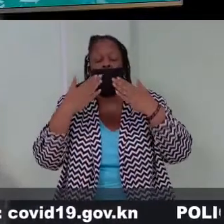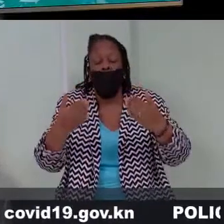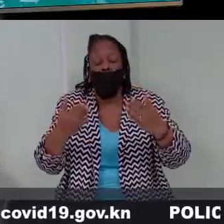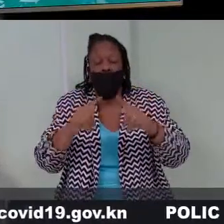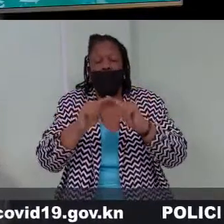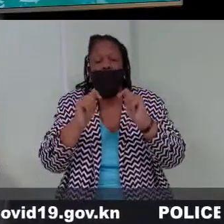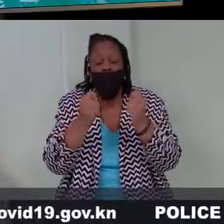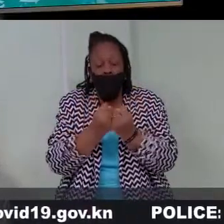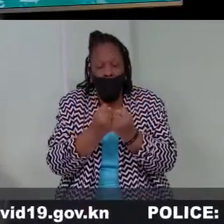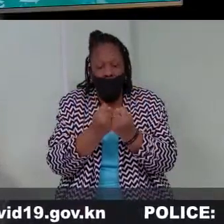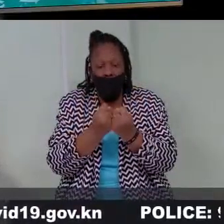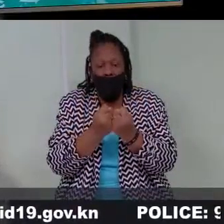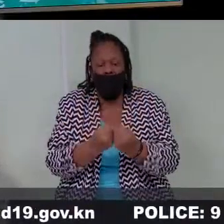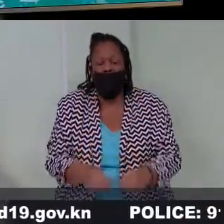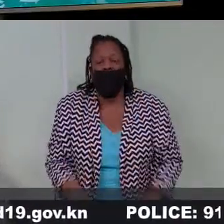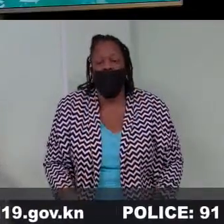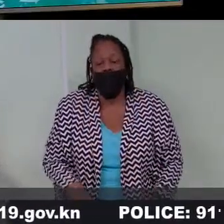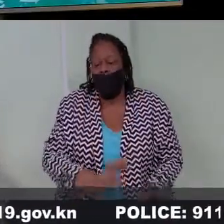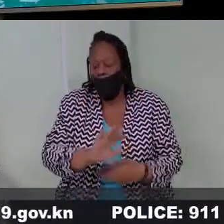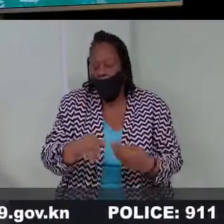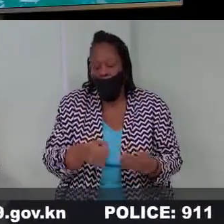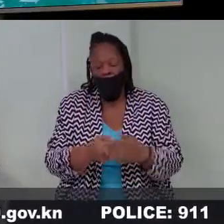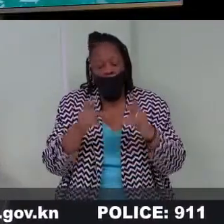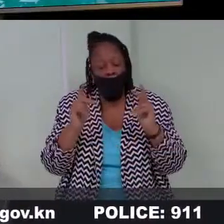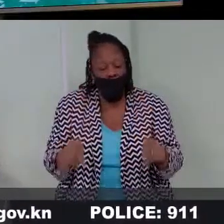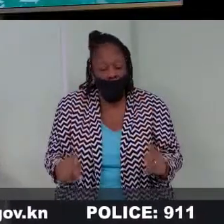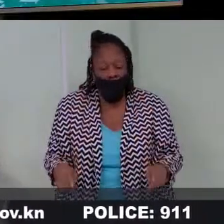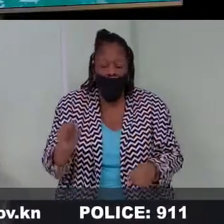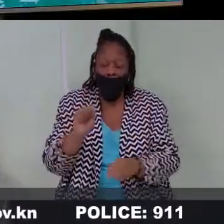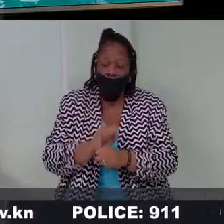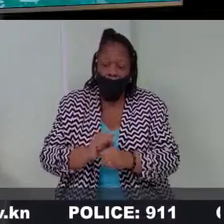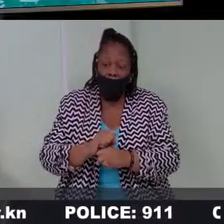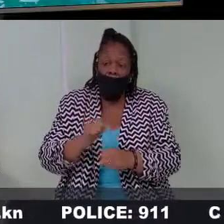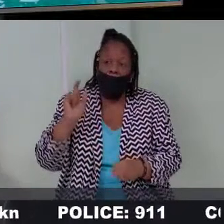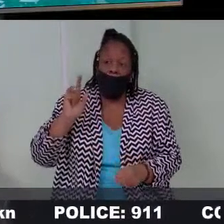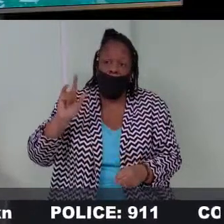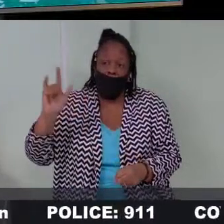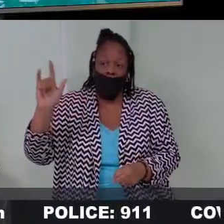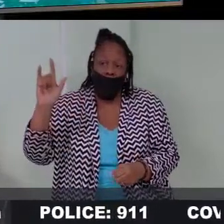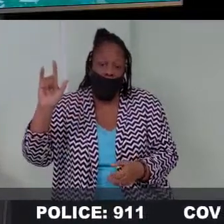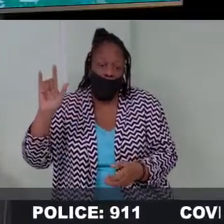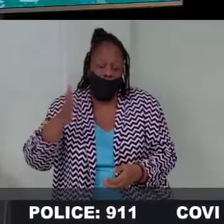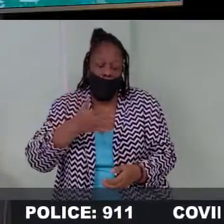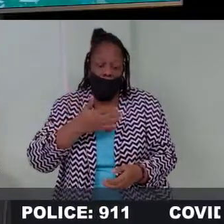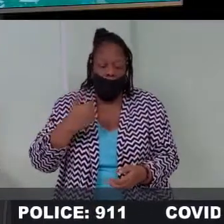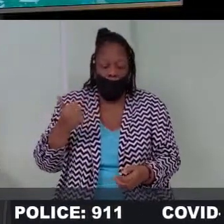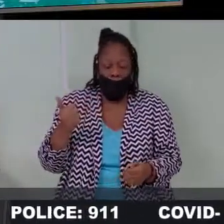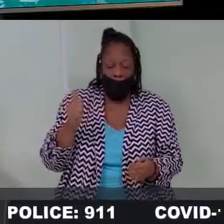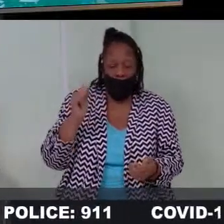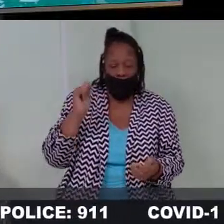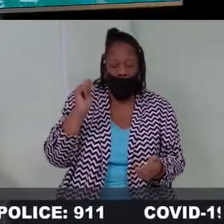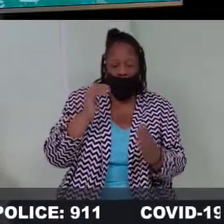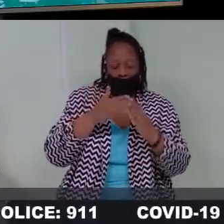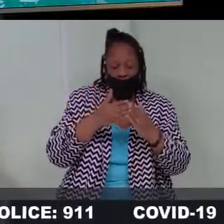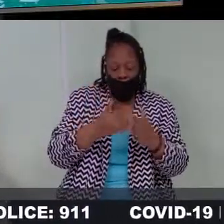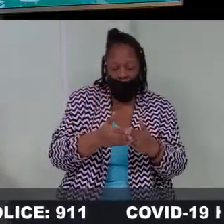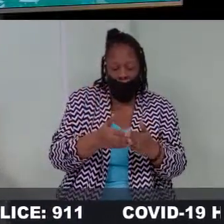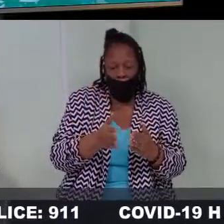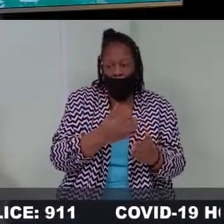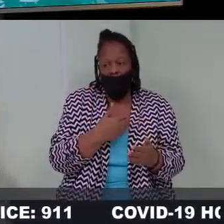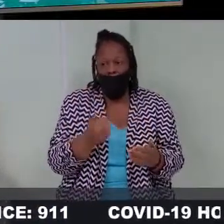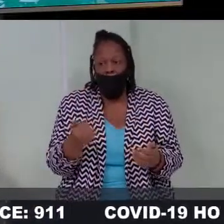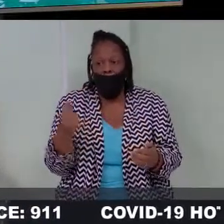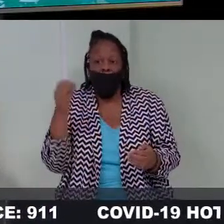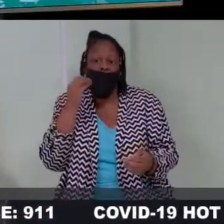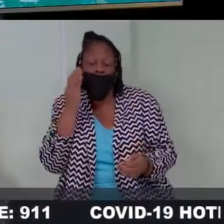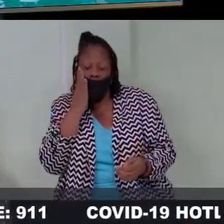who are on the front lines and doing what they're supposed to do, and all of us who continue